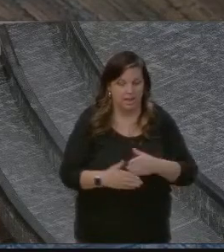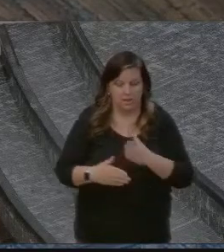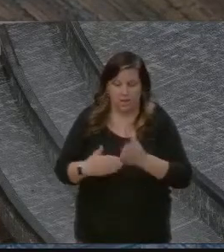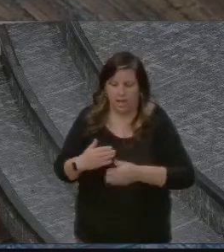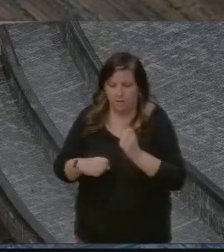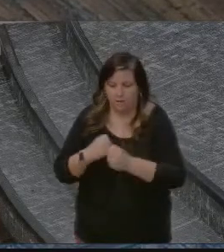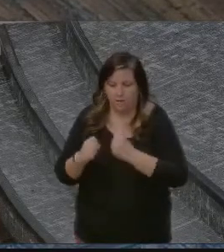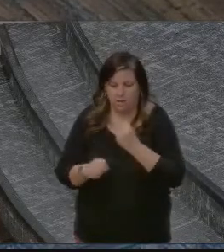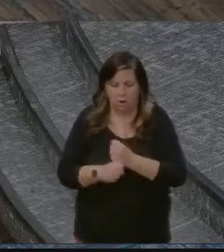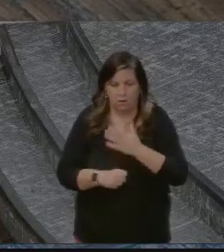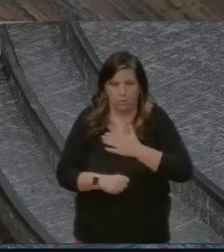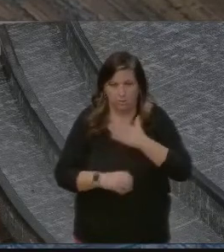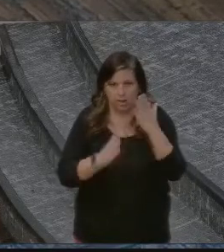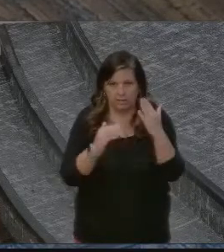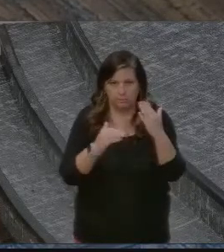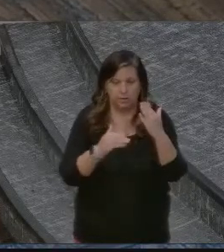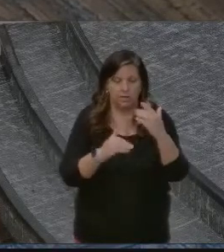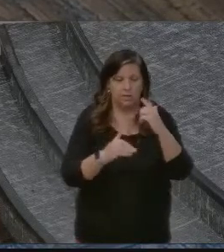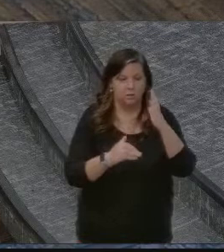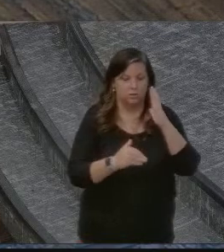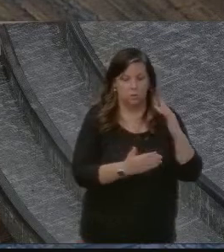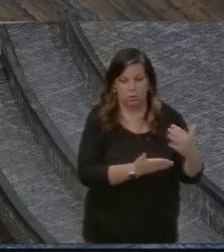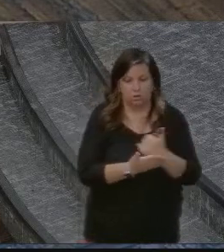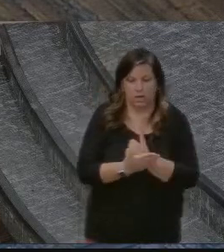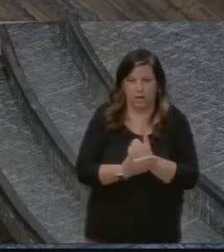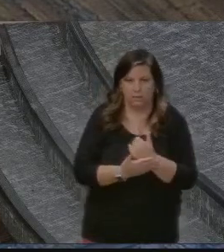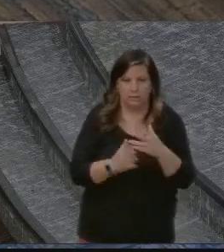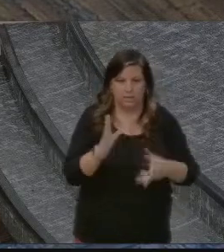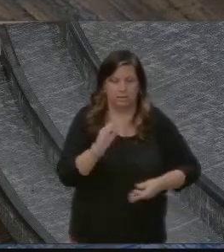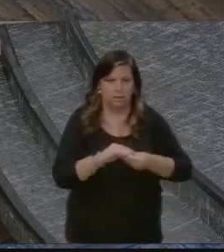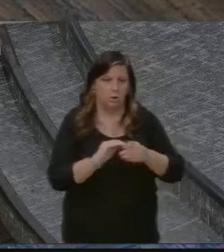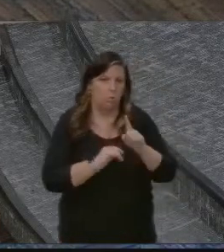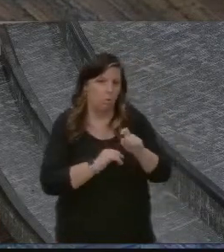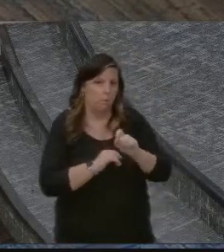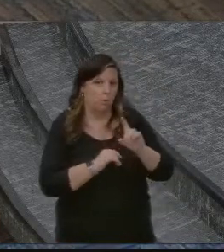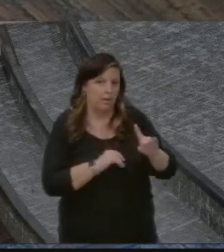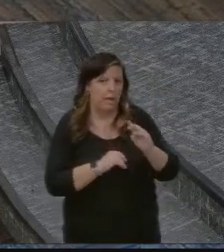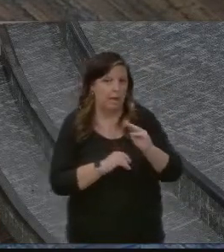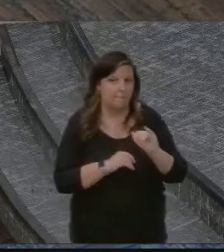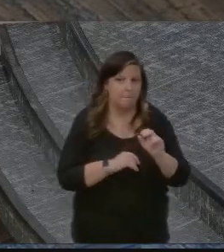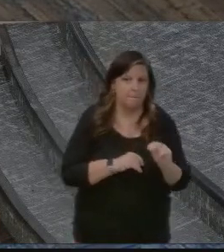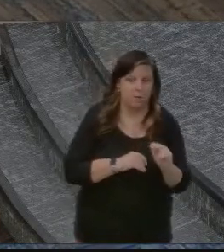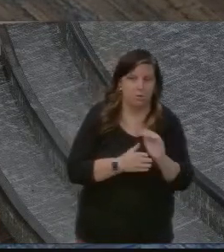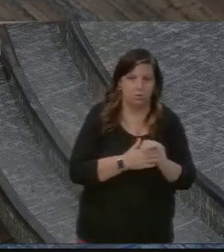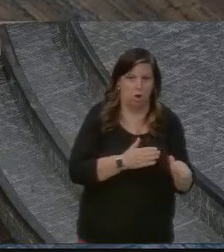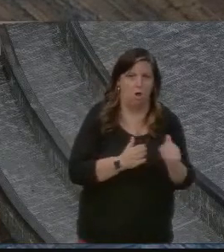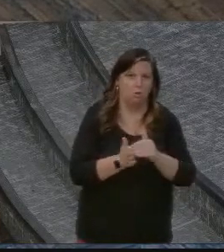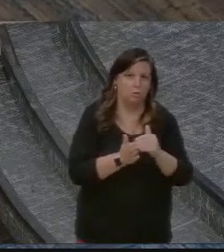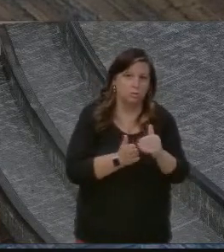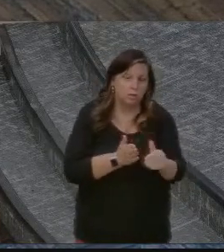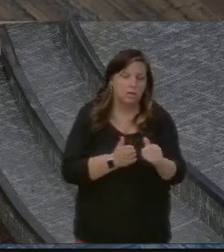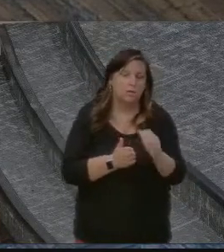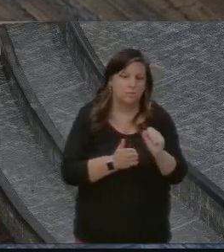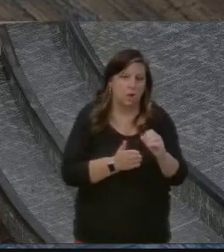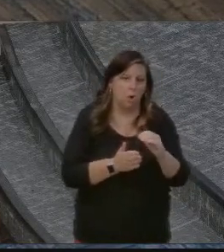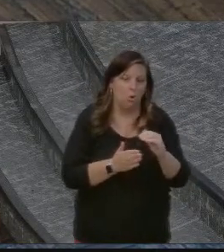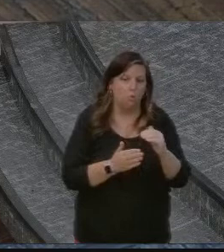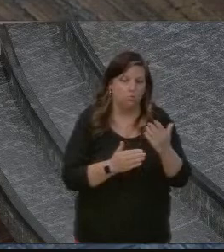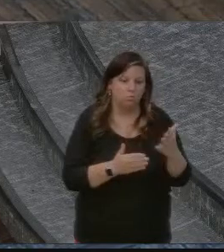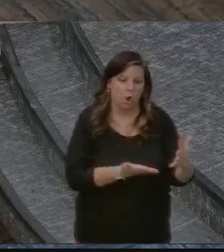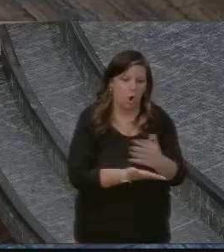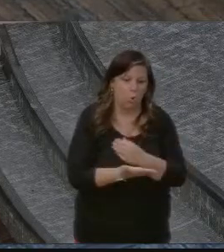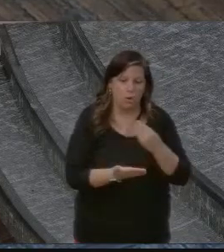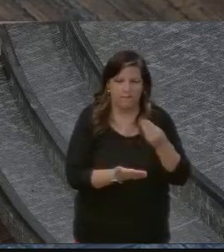to anticipate bringing in an additional $1.8 million in revenue, so overall looking pretty good with revenues, bringing